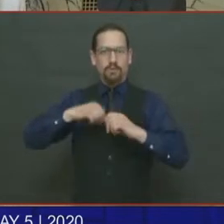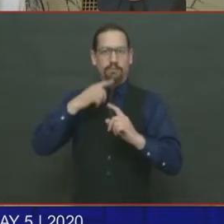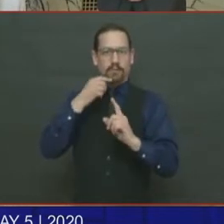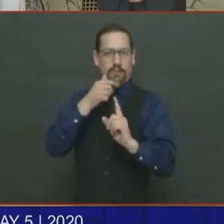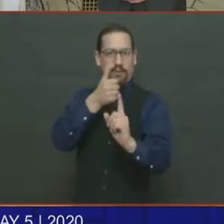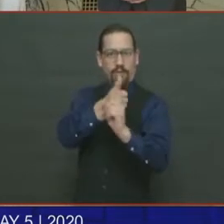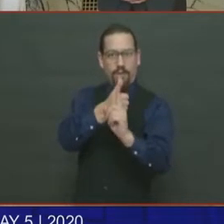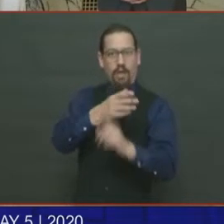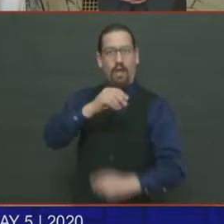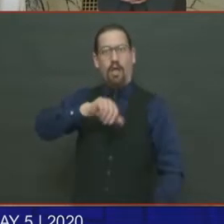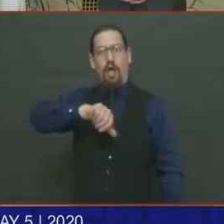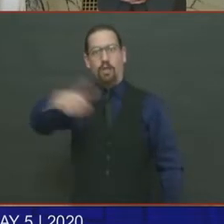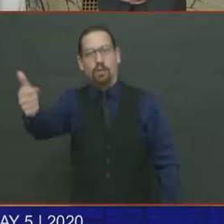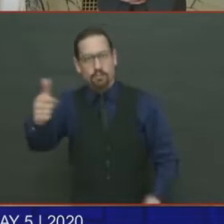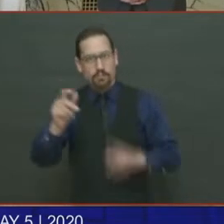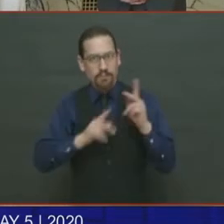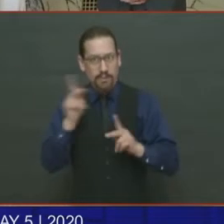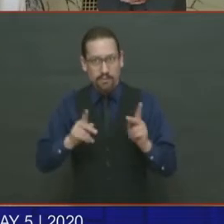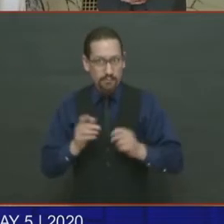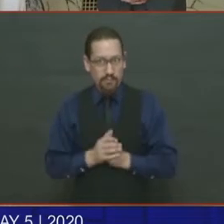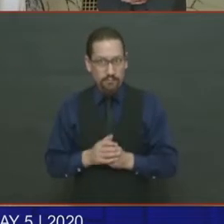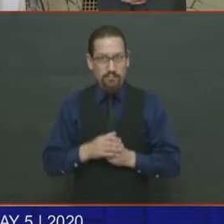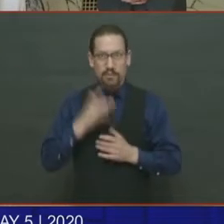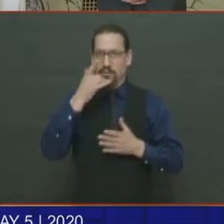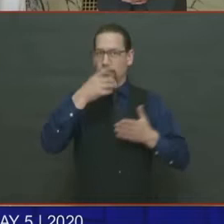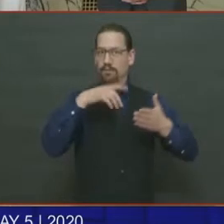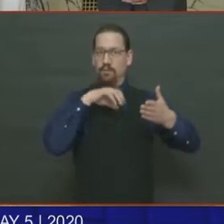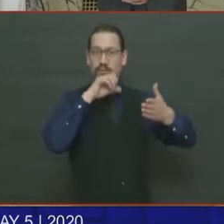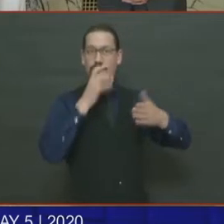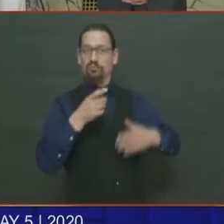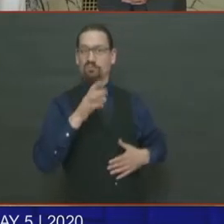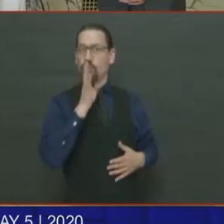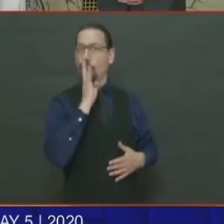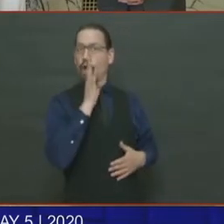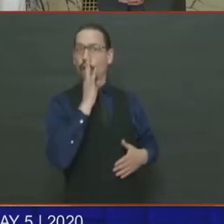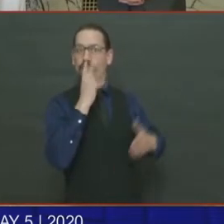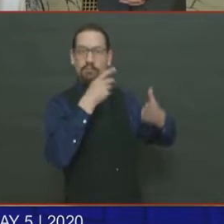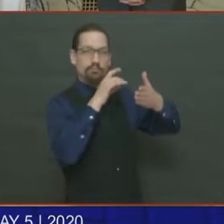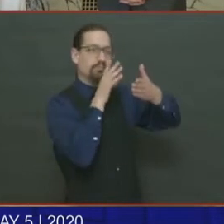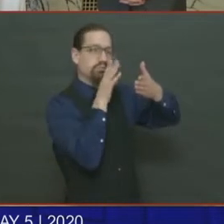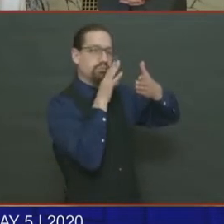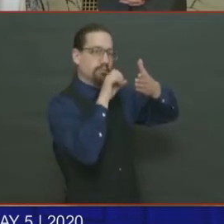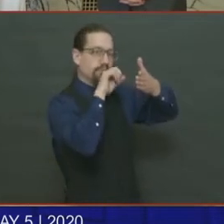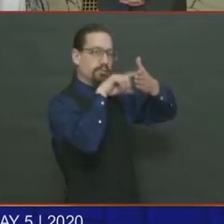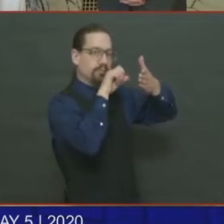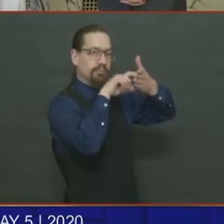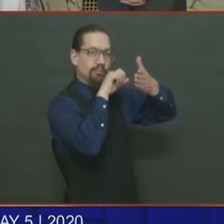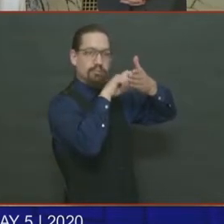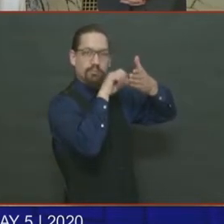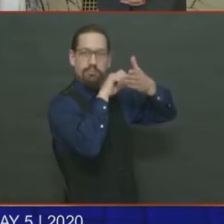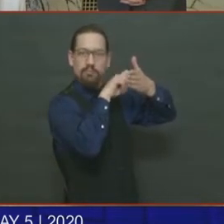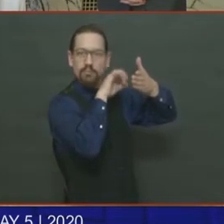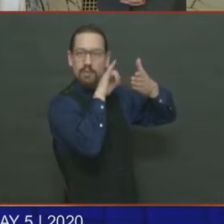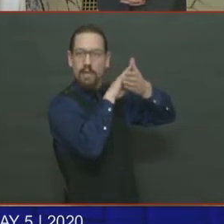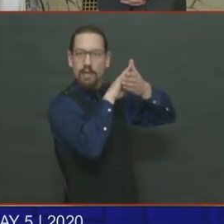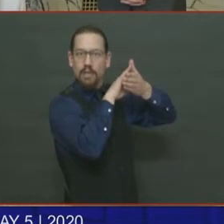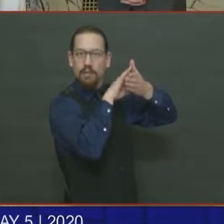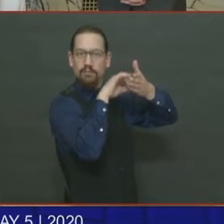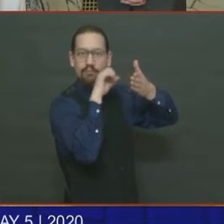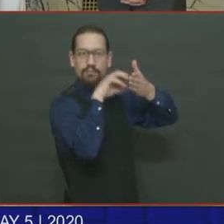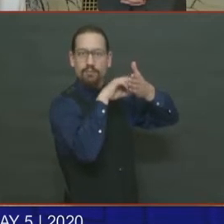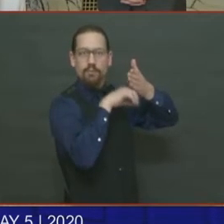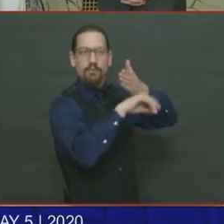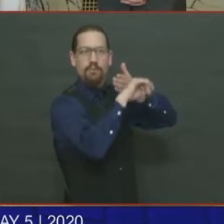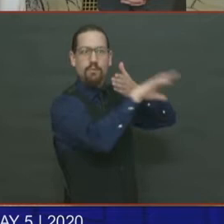are around in public. It's important to know that the masks or the coverings